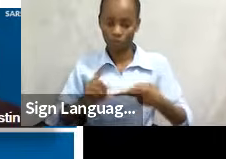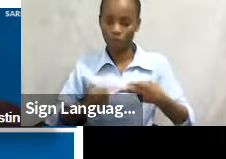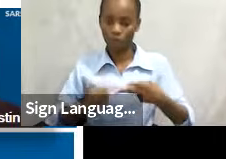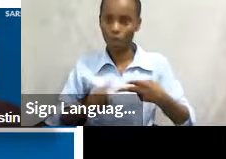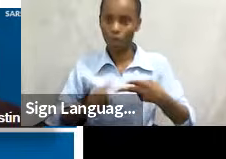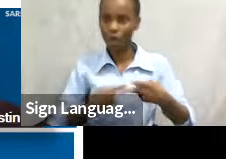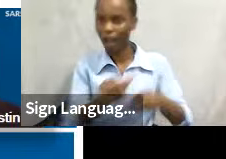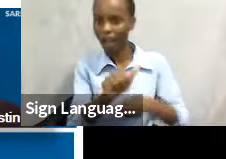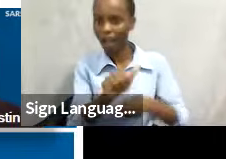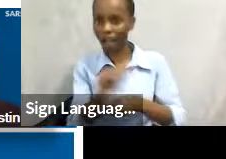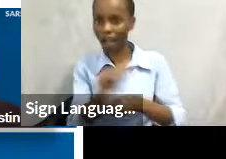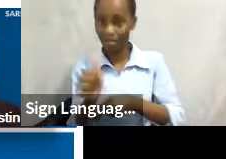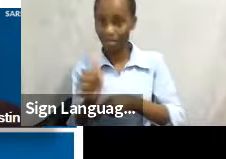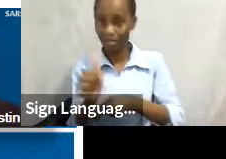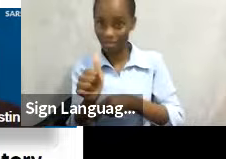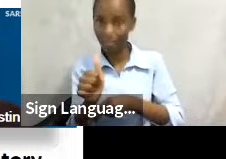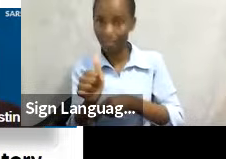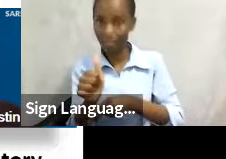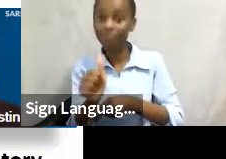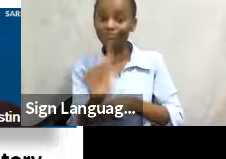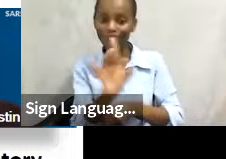and the identity number.